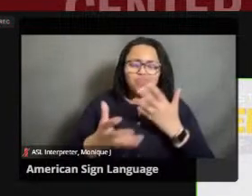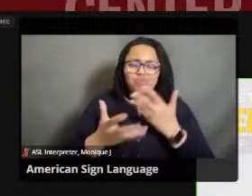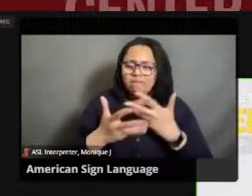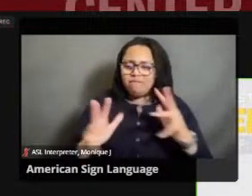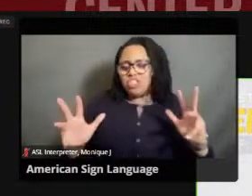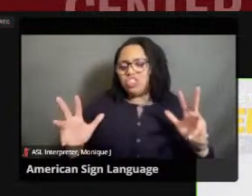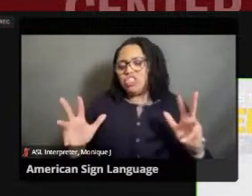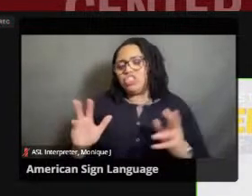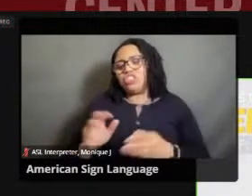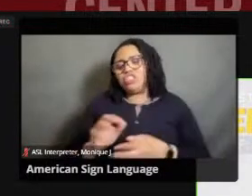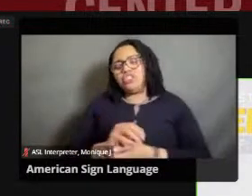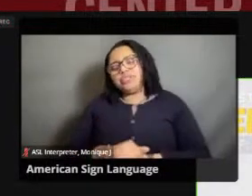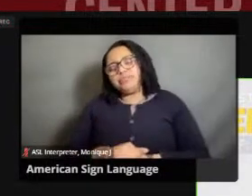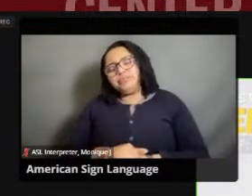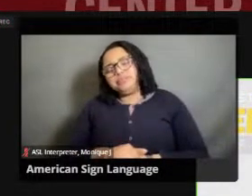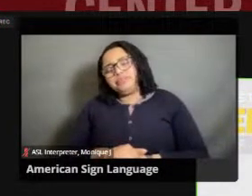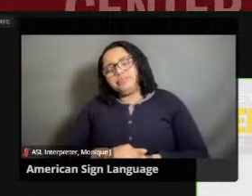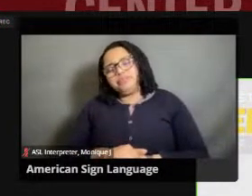fire, cease